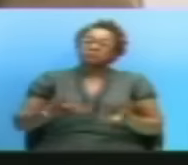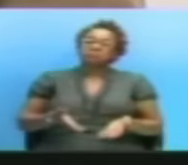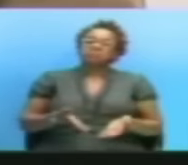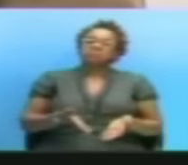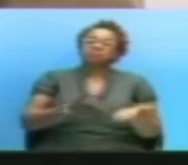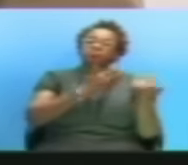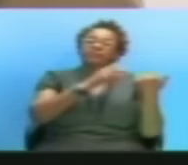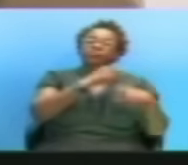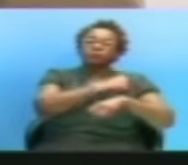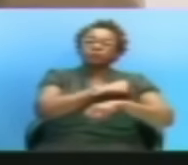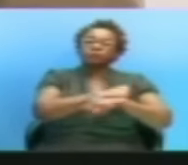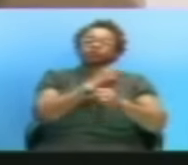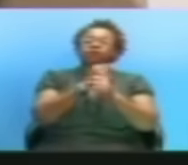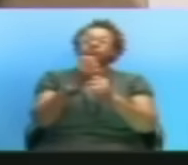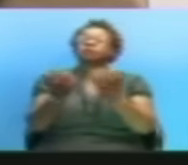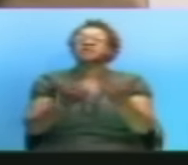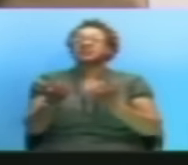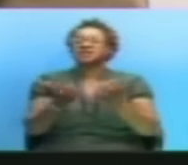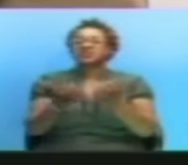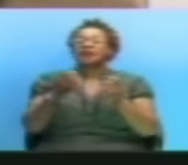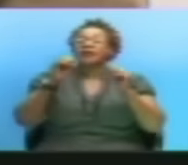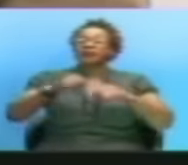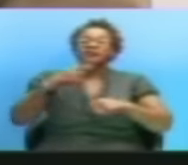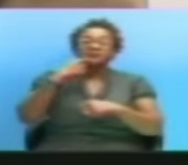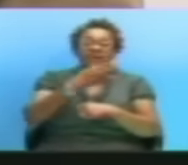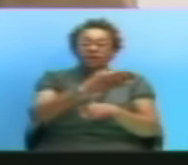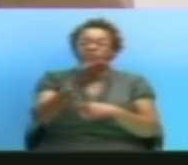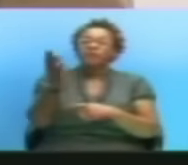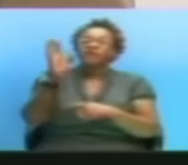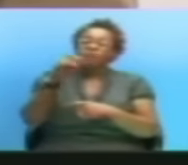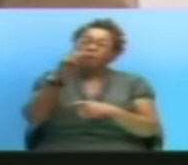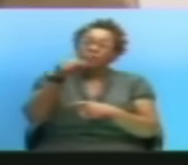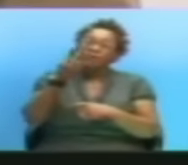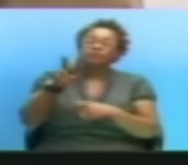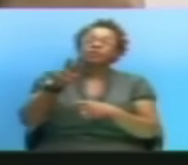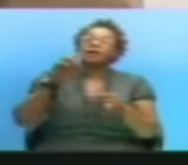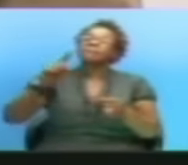the job market. And I can tell you for sure, out of the 1.2 million,